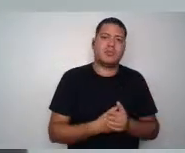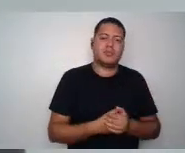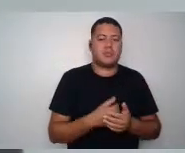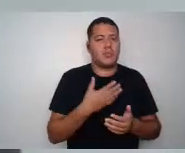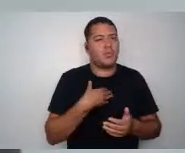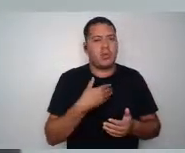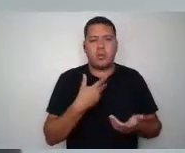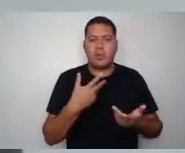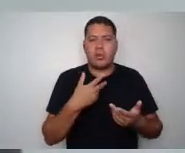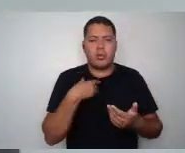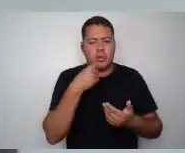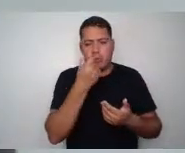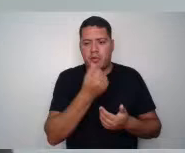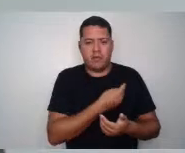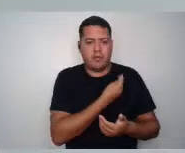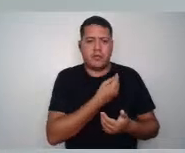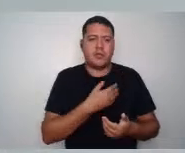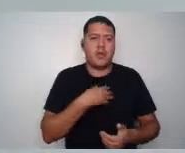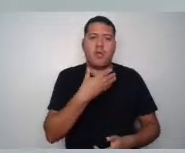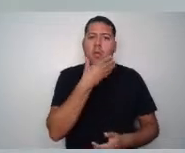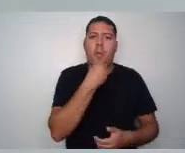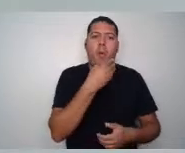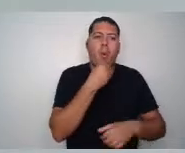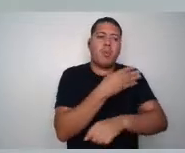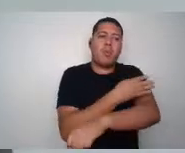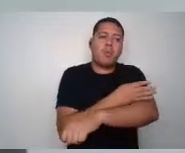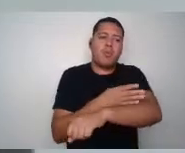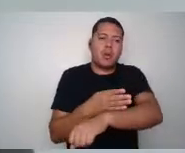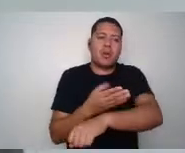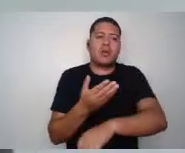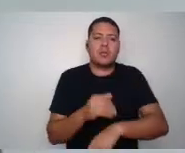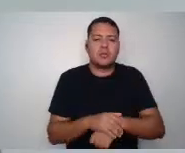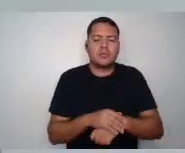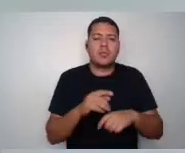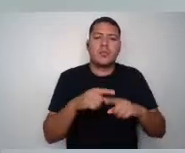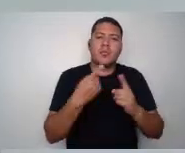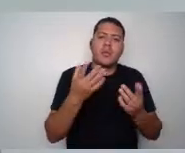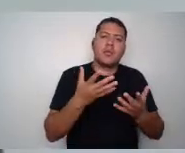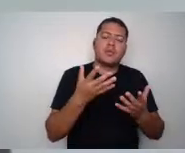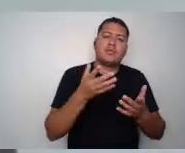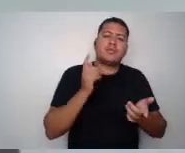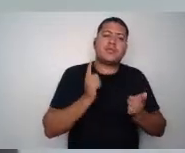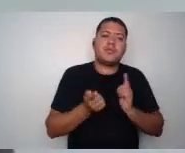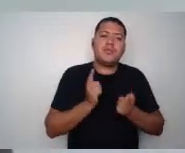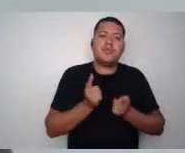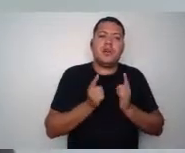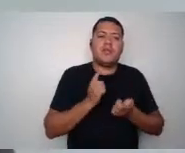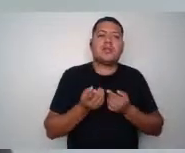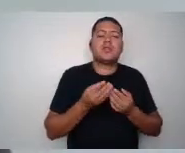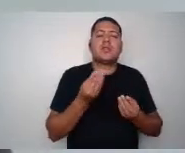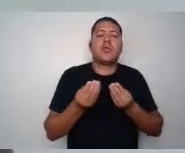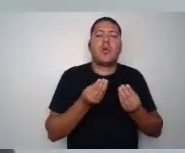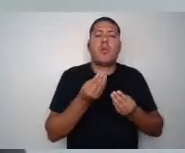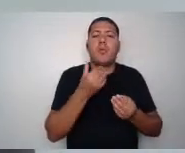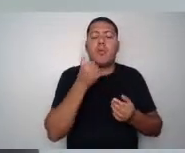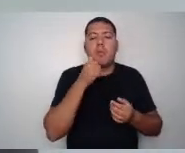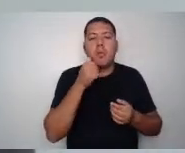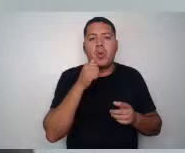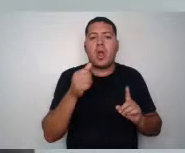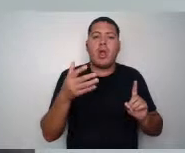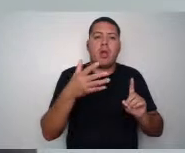privileged position. I'm a cis white male. But what's the treatment that we give to